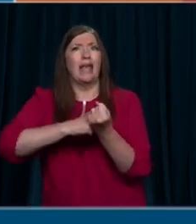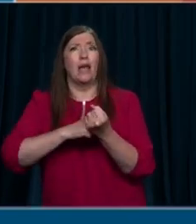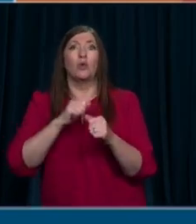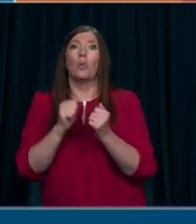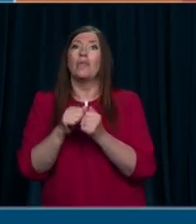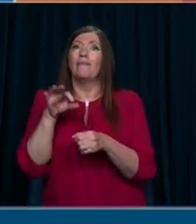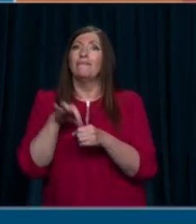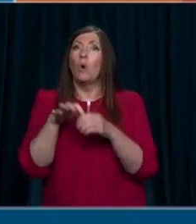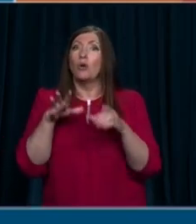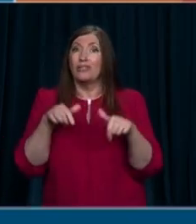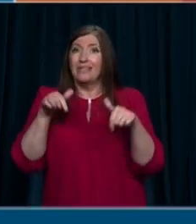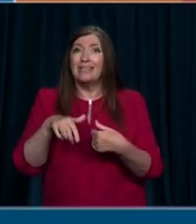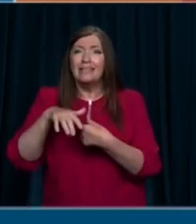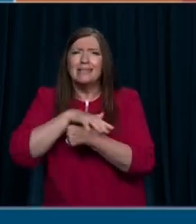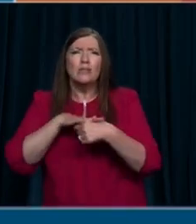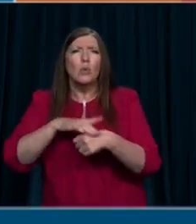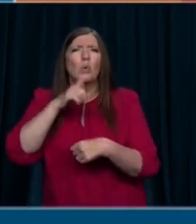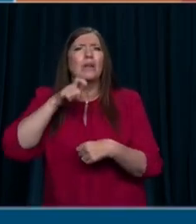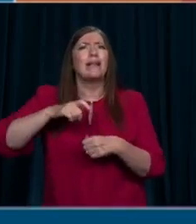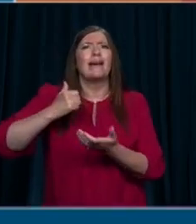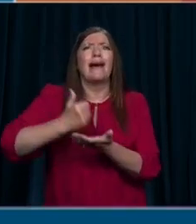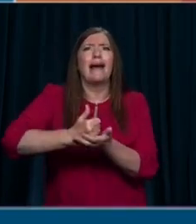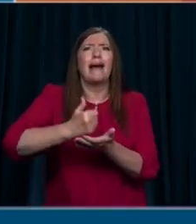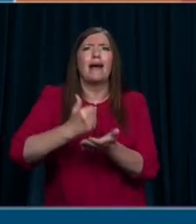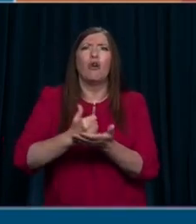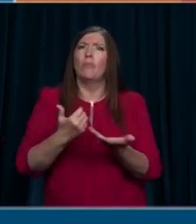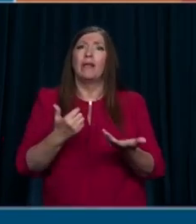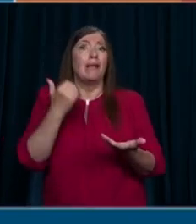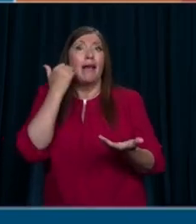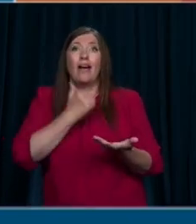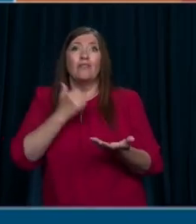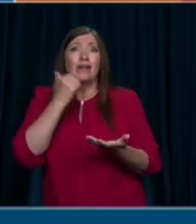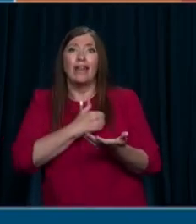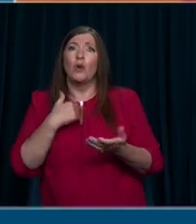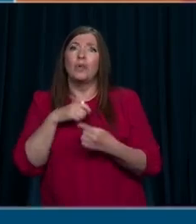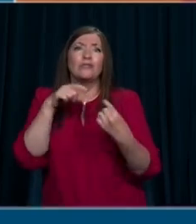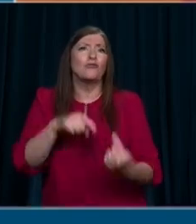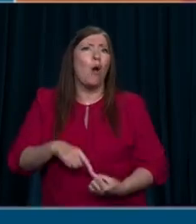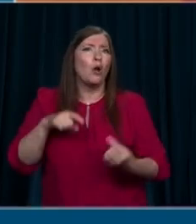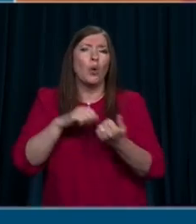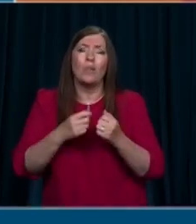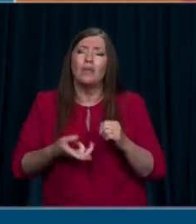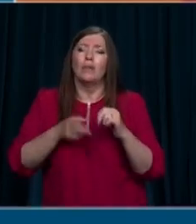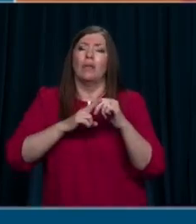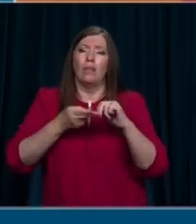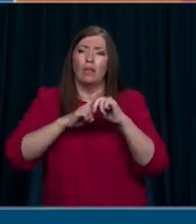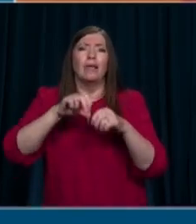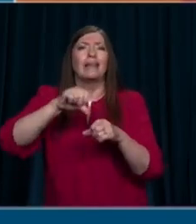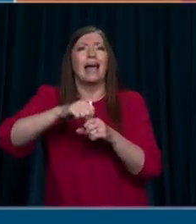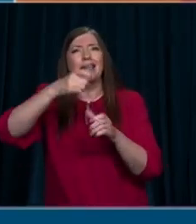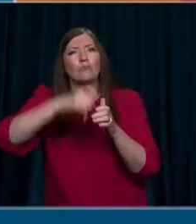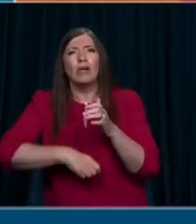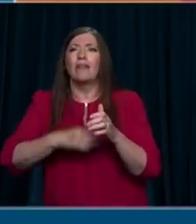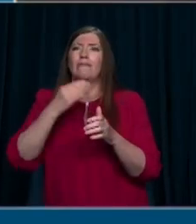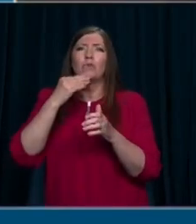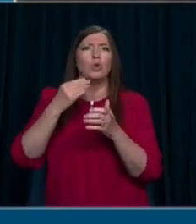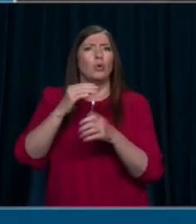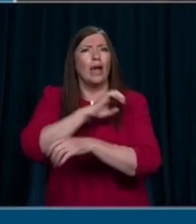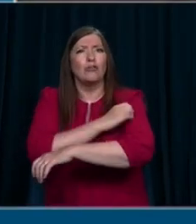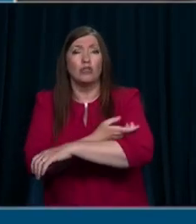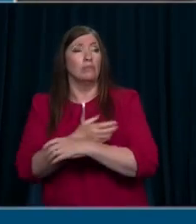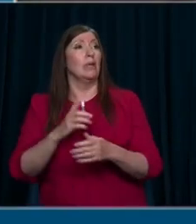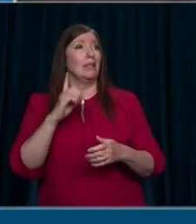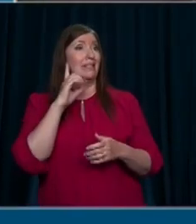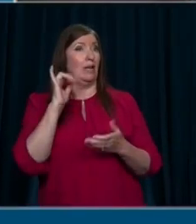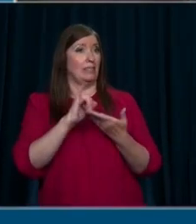this district that need help. Every single day we struggle with rising gas prices, groceries, Thank you, Mr. Cooper. energy. Thank you. That sounds